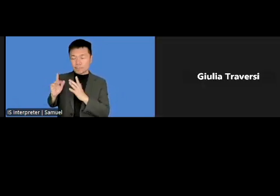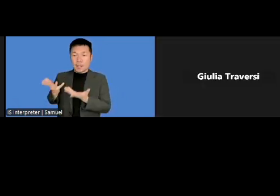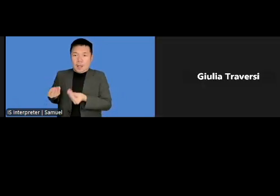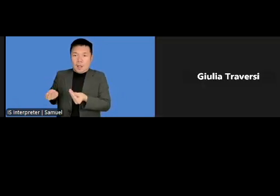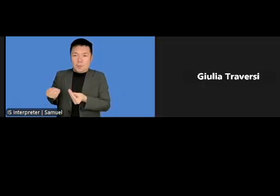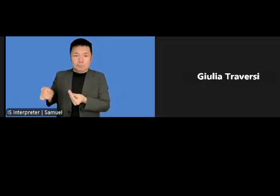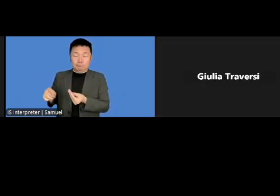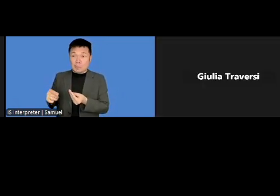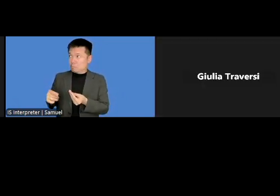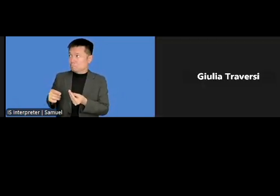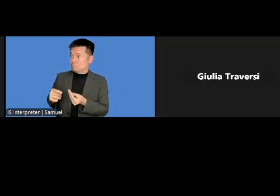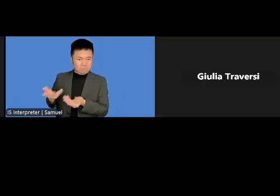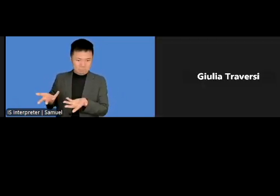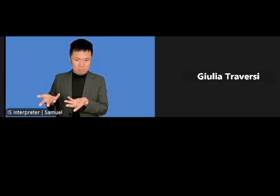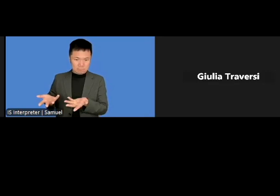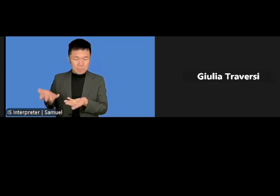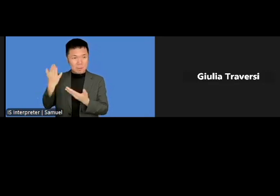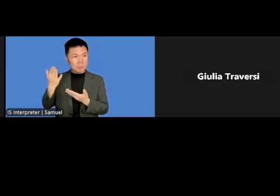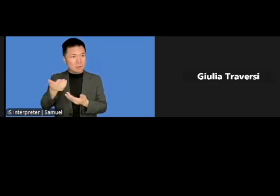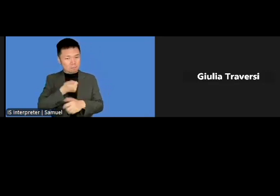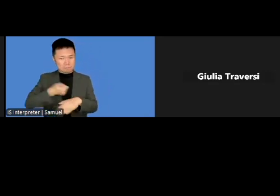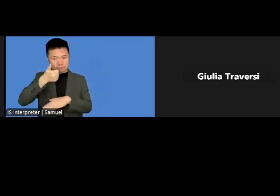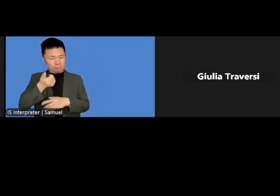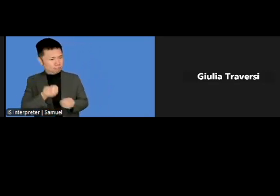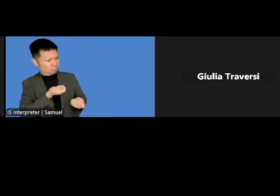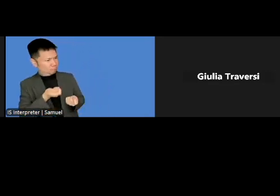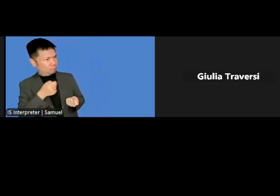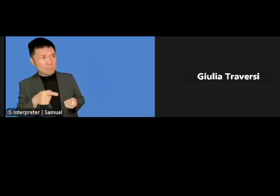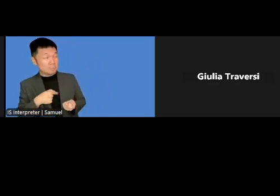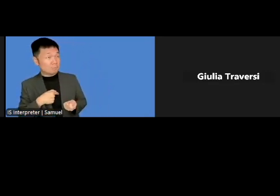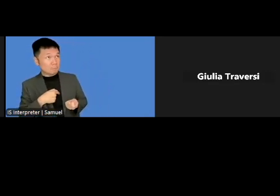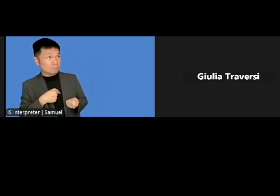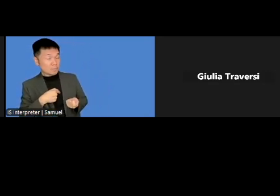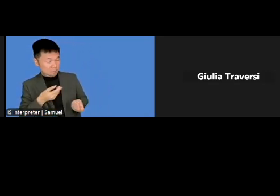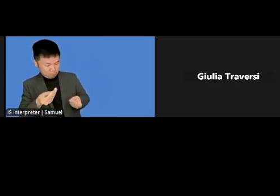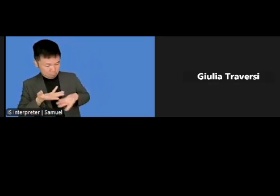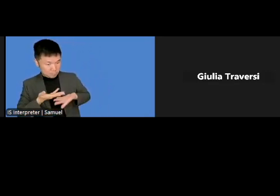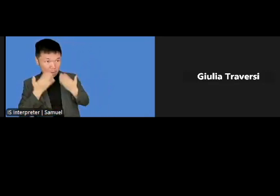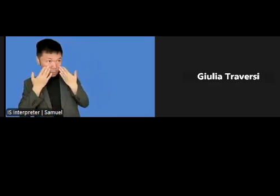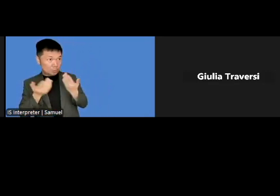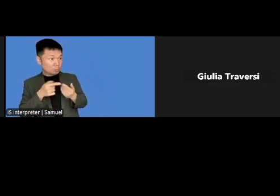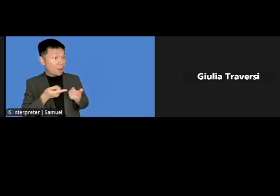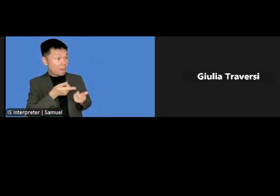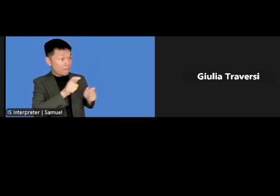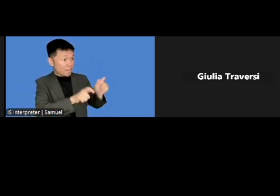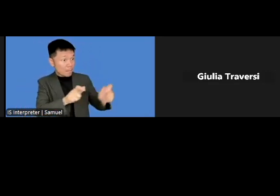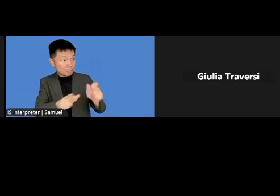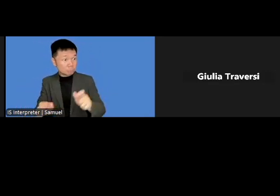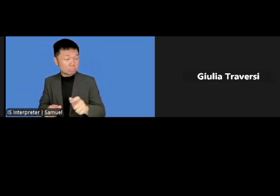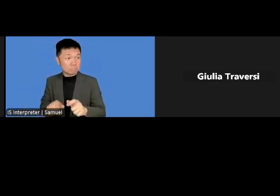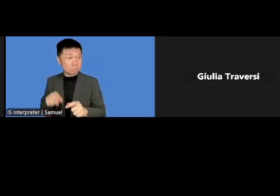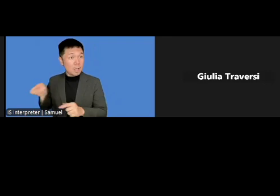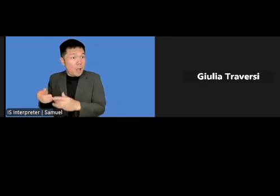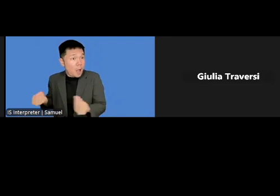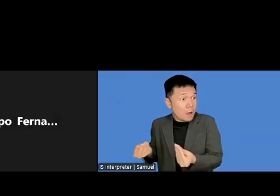formal information was shared with the public. So, and in 2021,